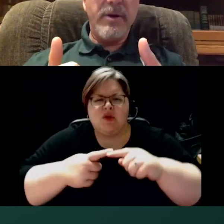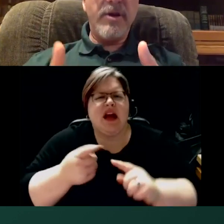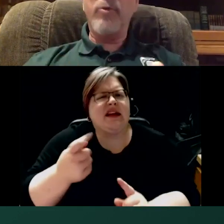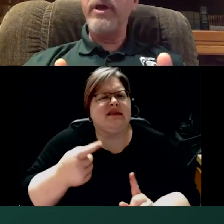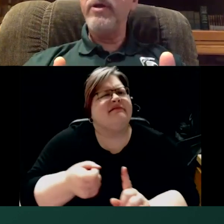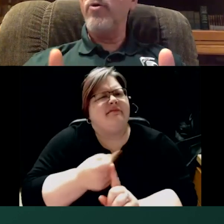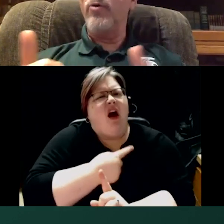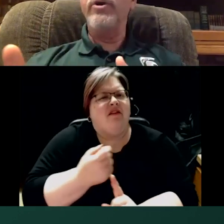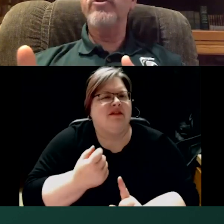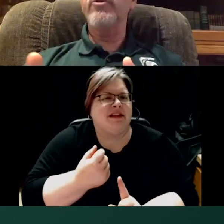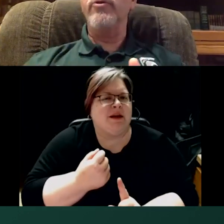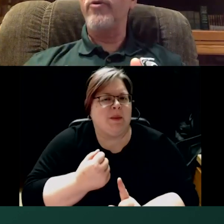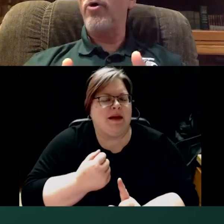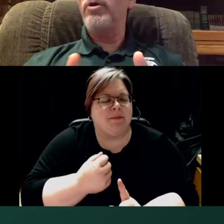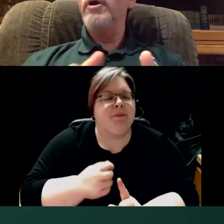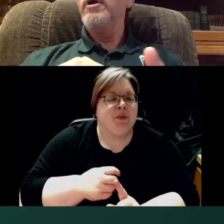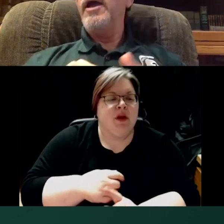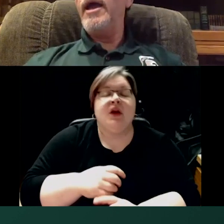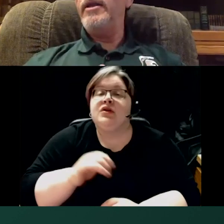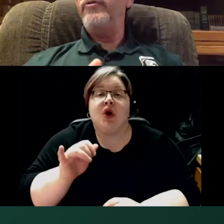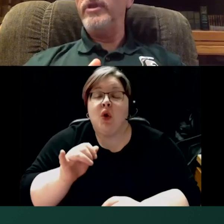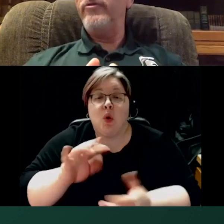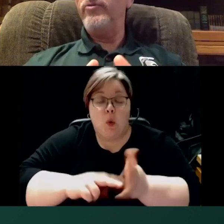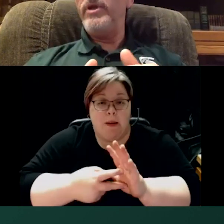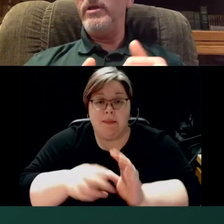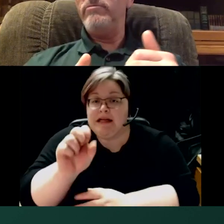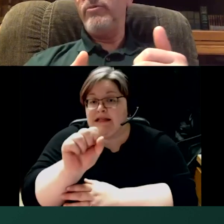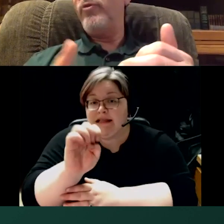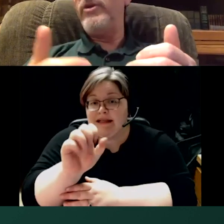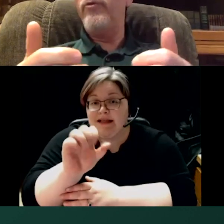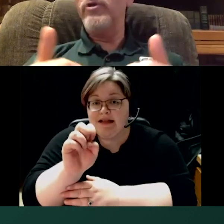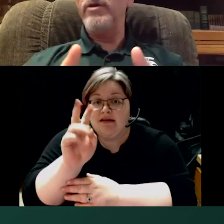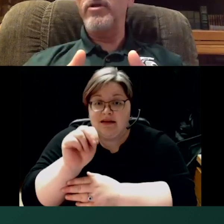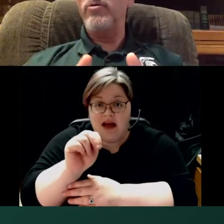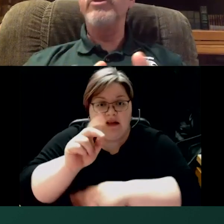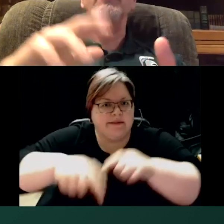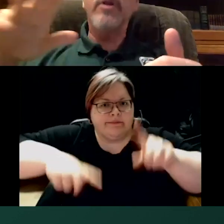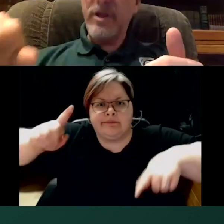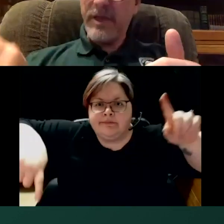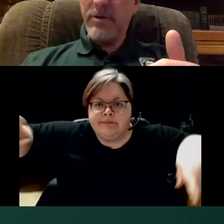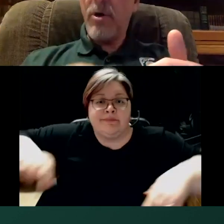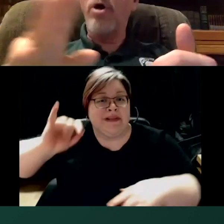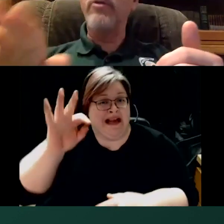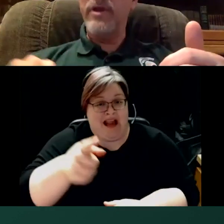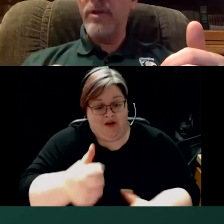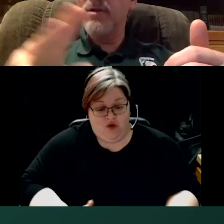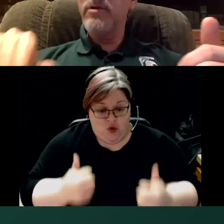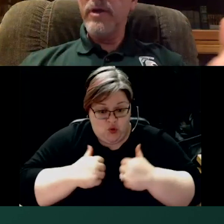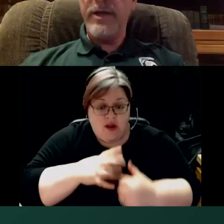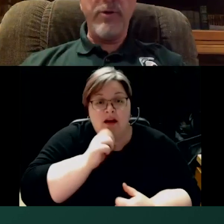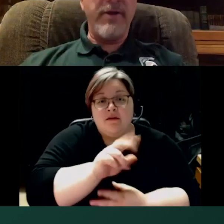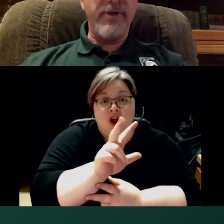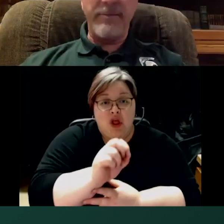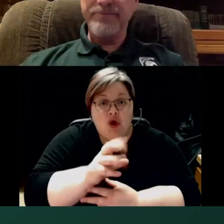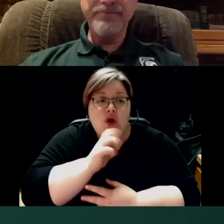be spring or winter or fall. And if you live to be 30, 40 years old, you will see all of these